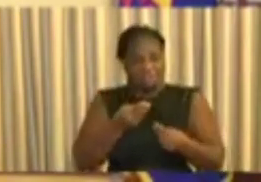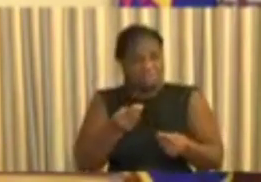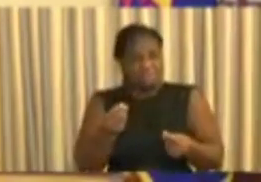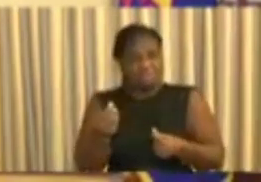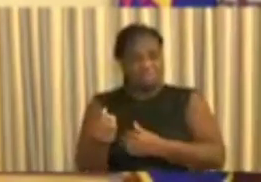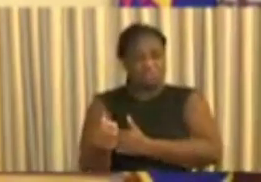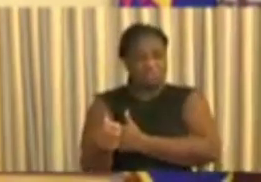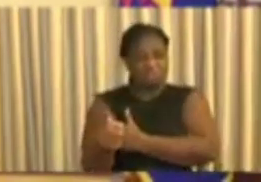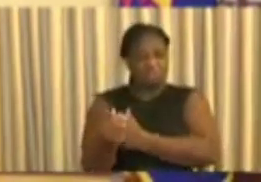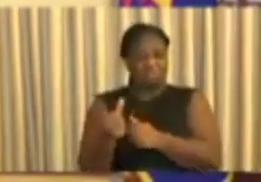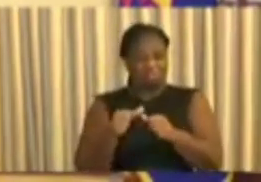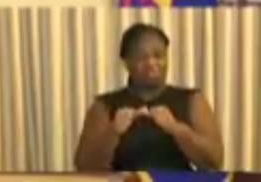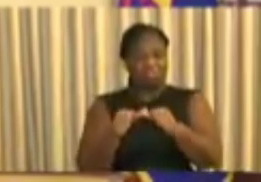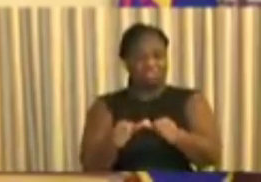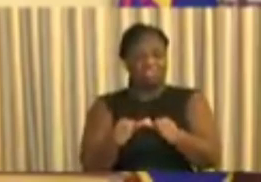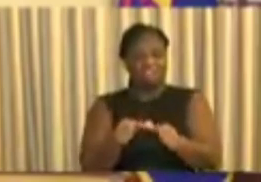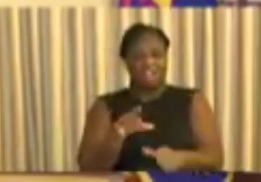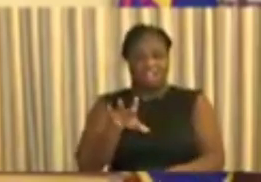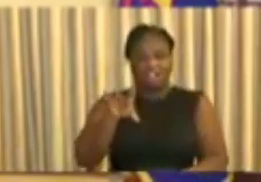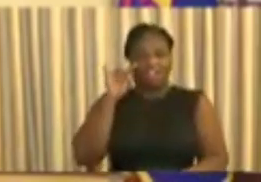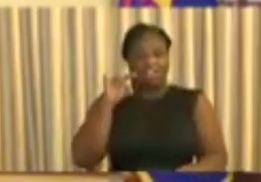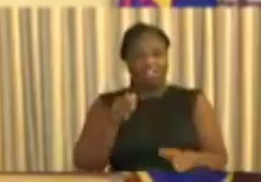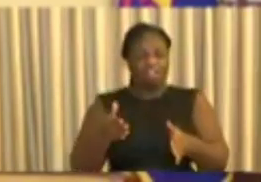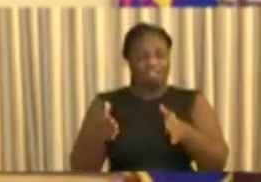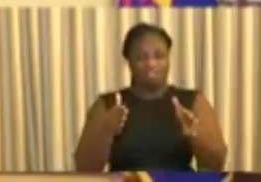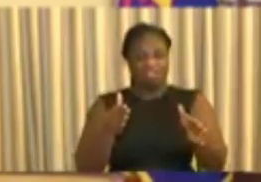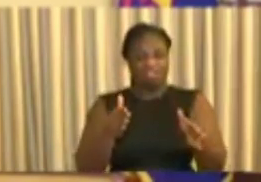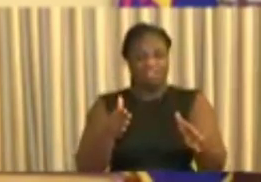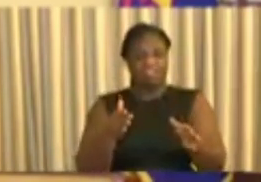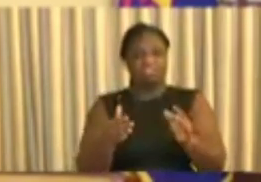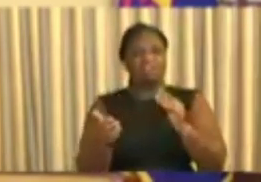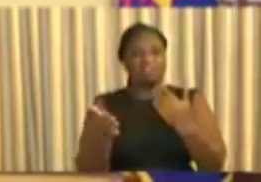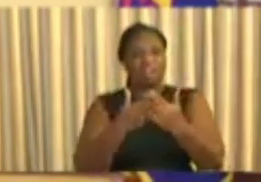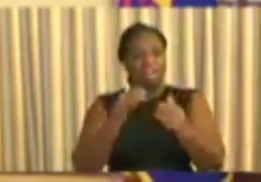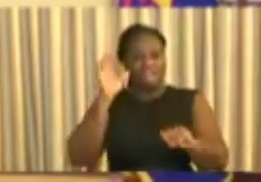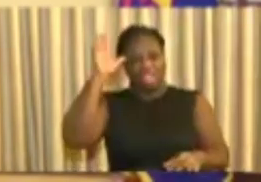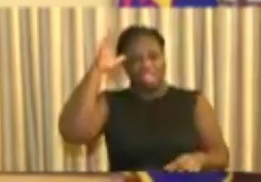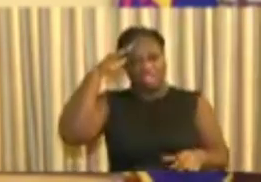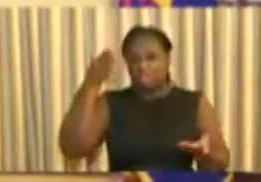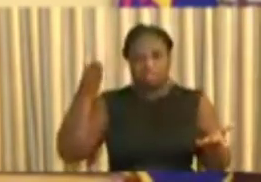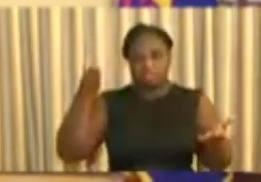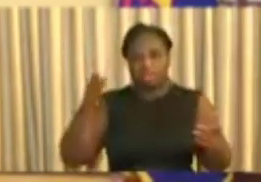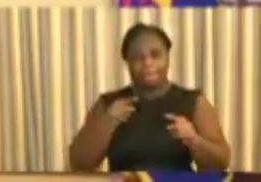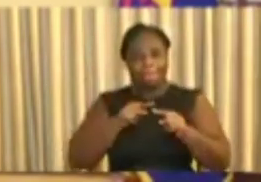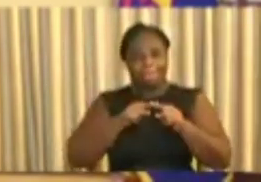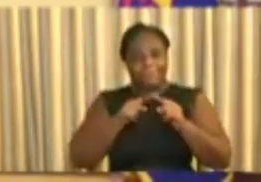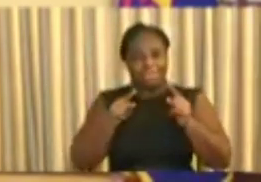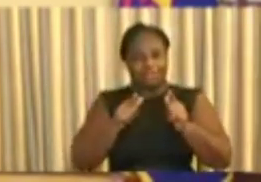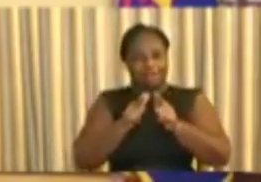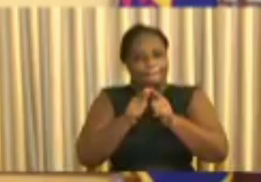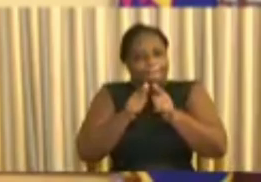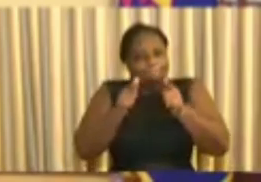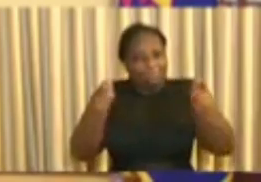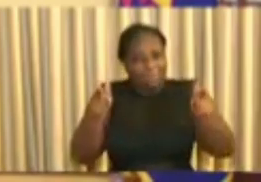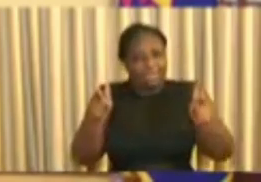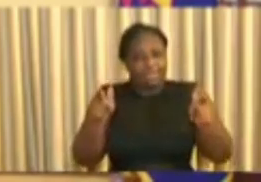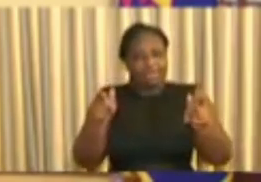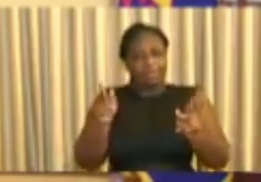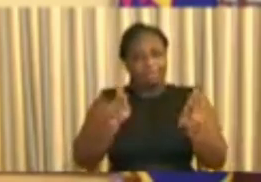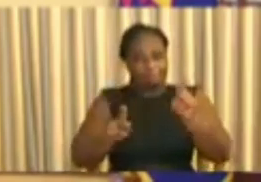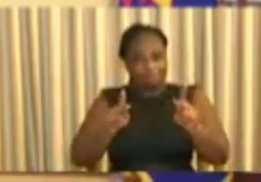few who continue to find ways to be recalcitrant, but the greater majority have